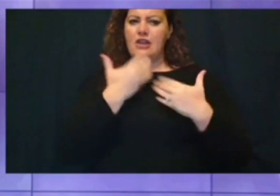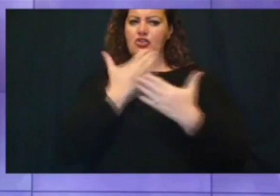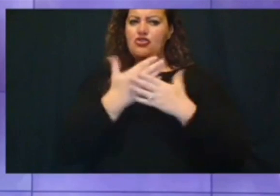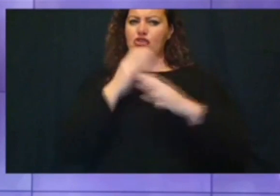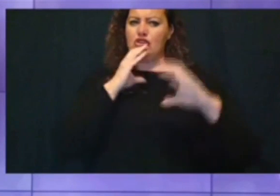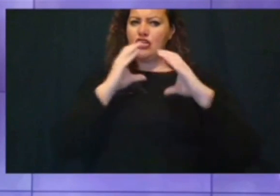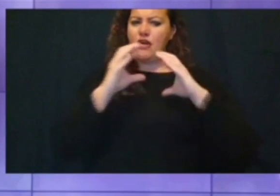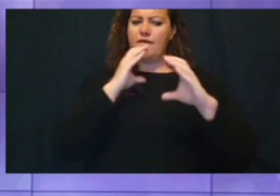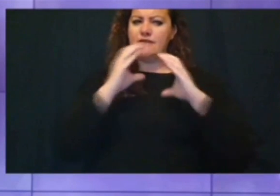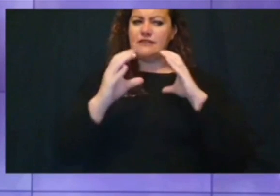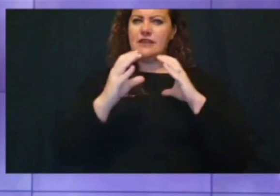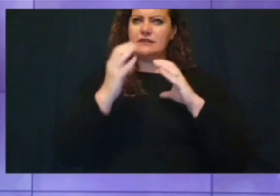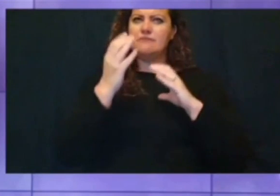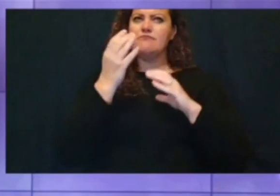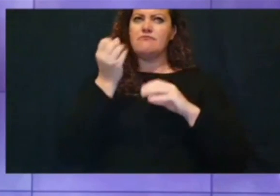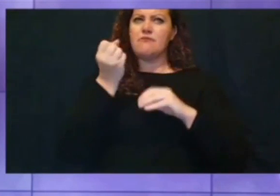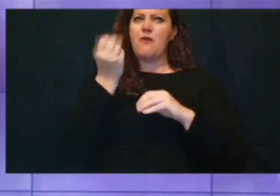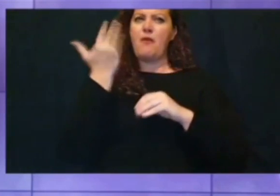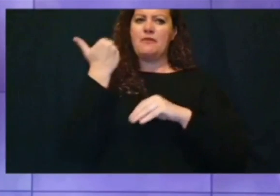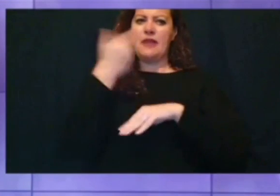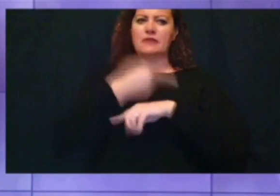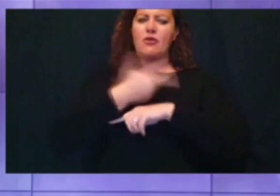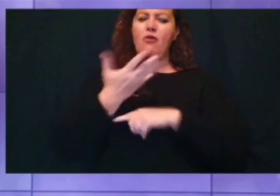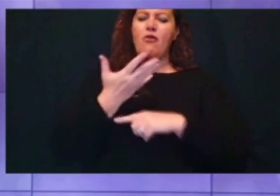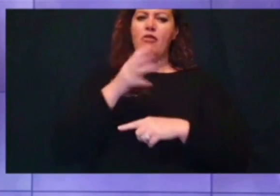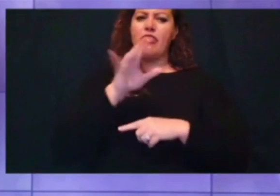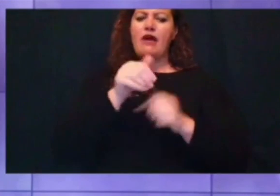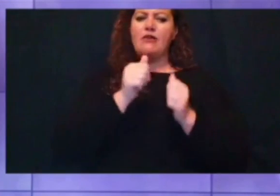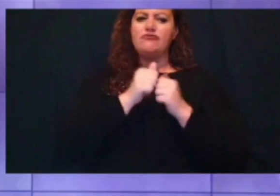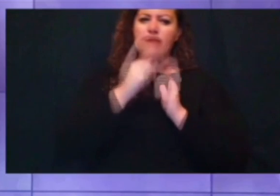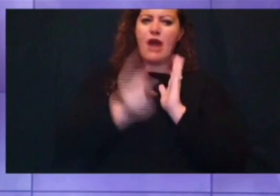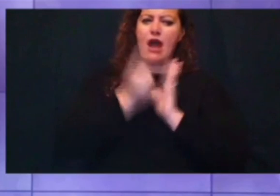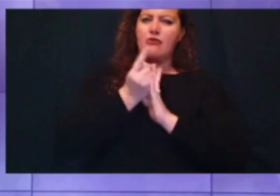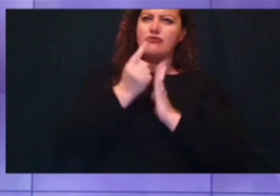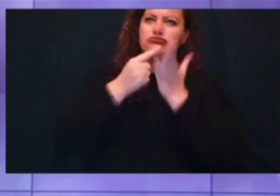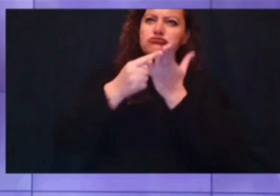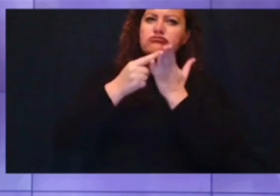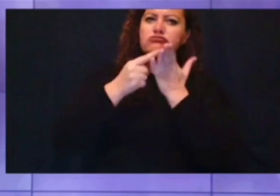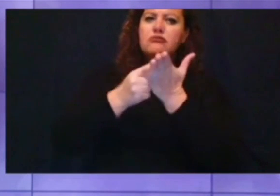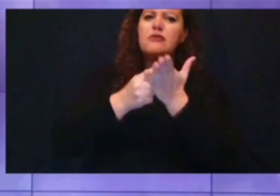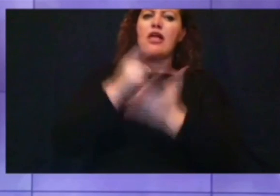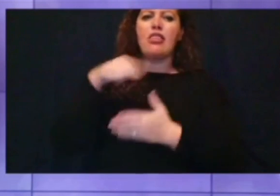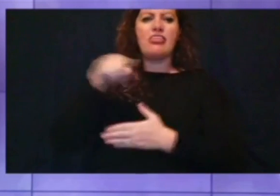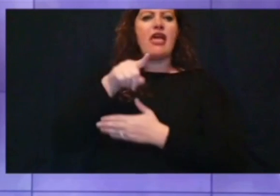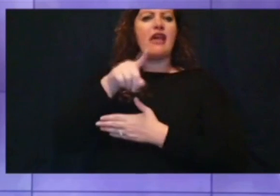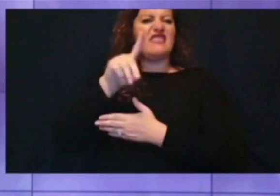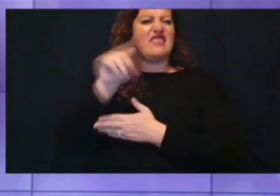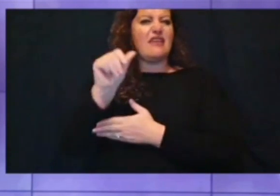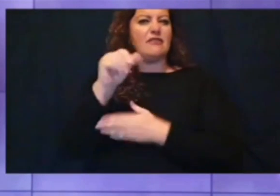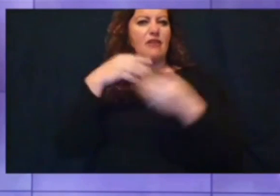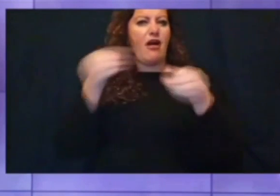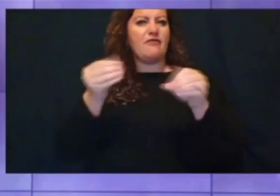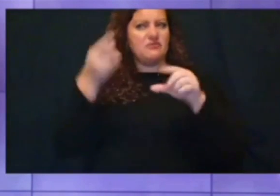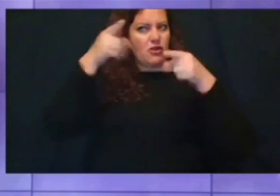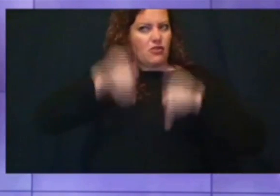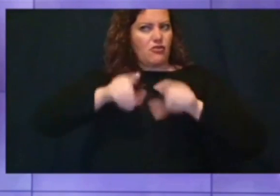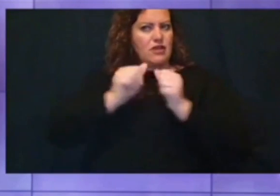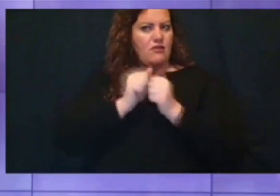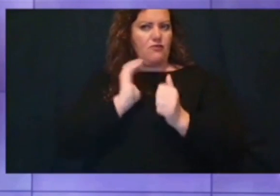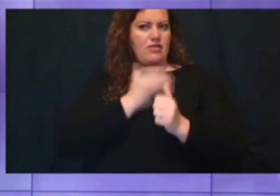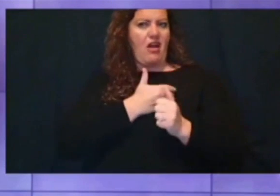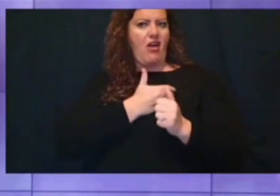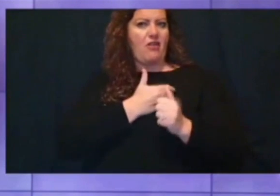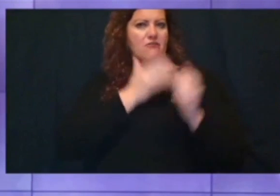attorney's office for about an hour, and they are on board with our initiative. And obviously, the district attorneys have